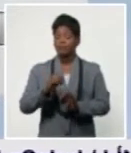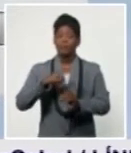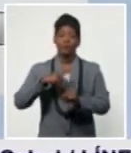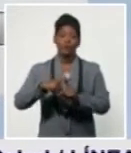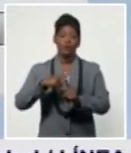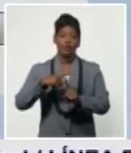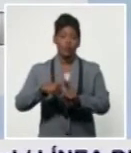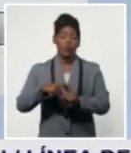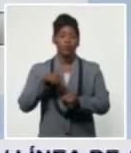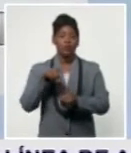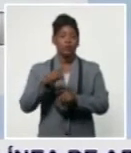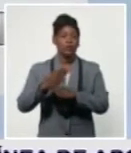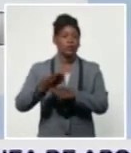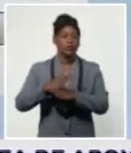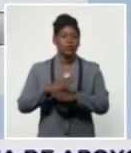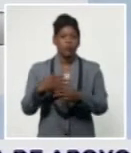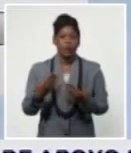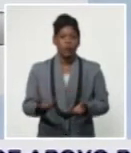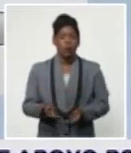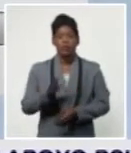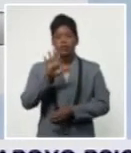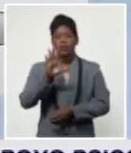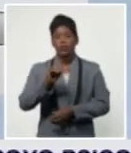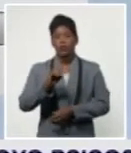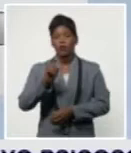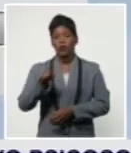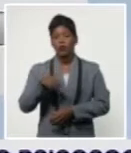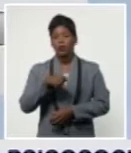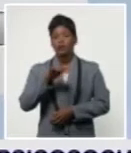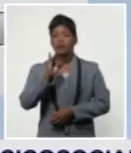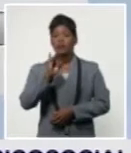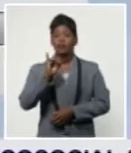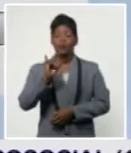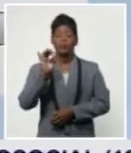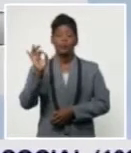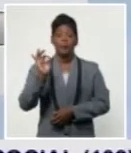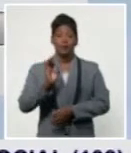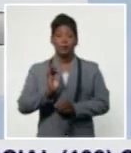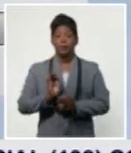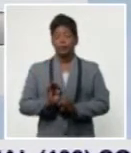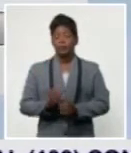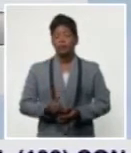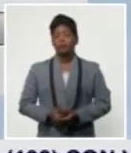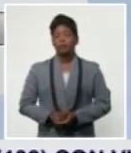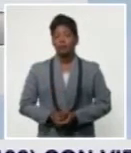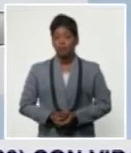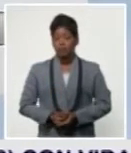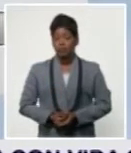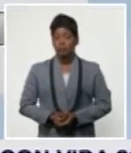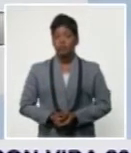50.79% of all cases reported in the world. And with the